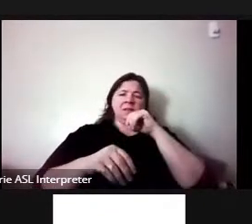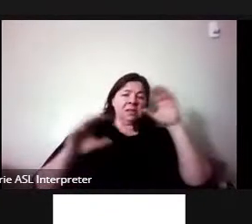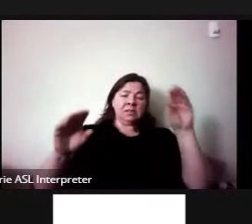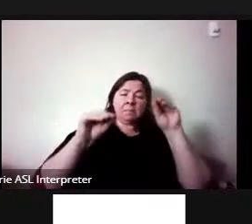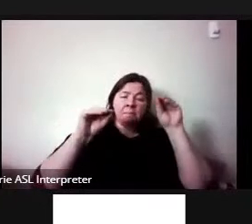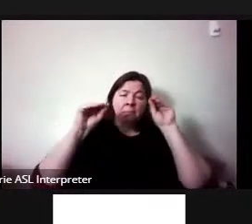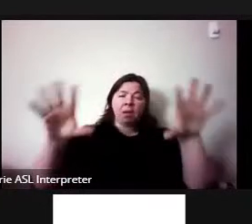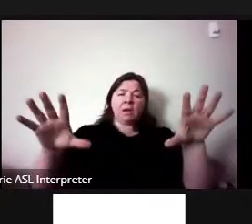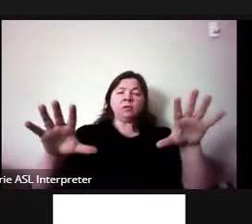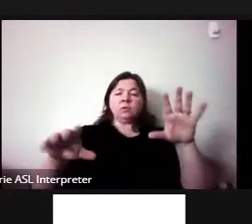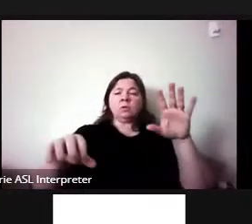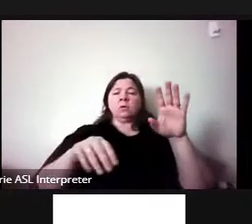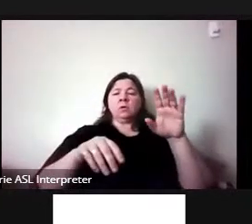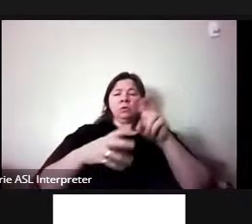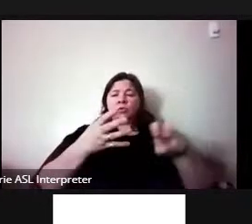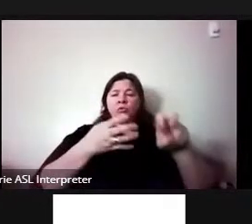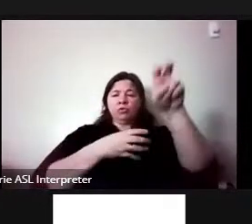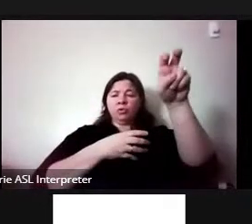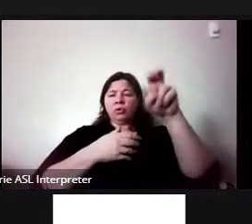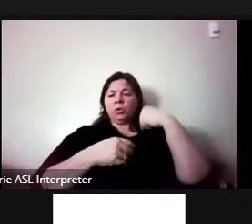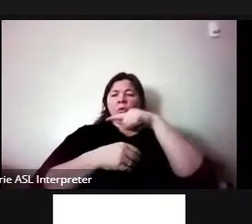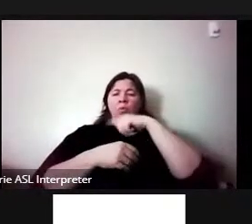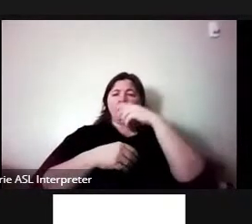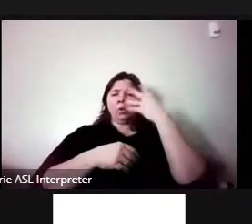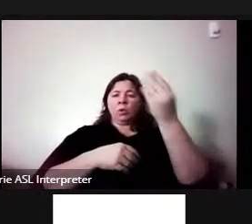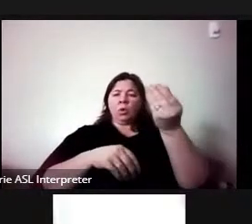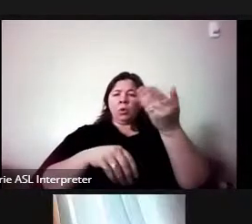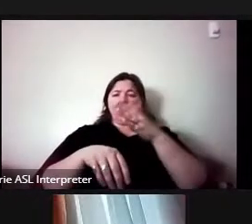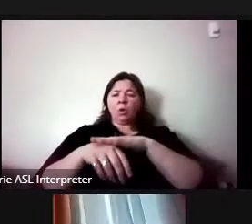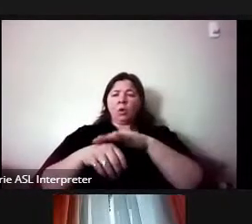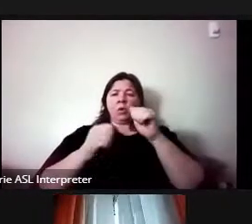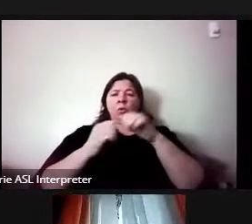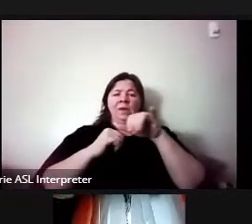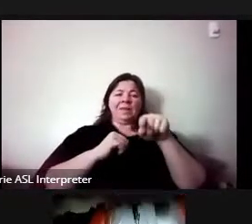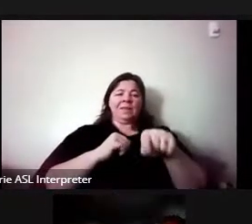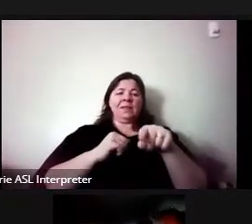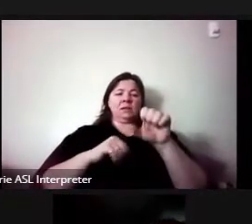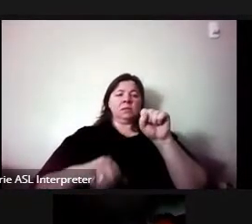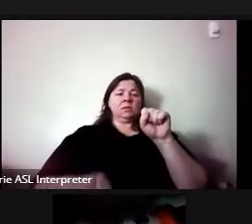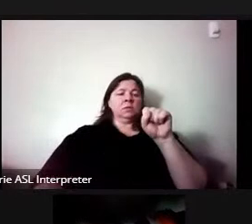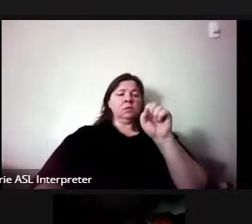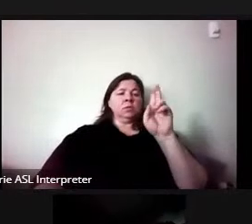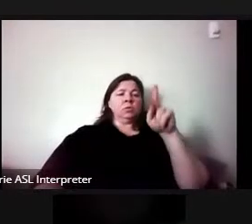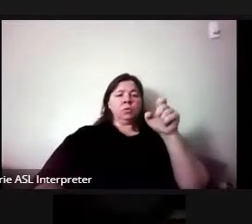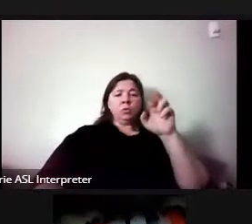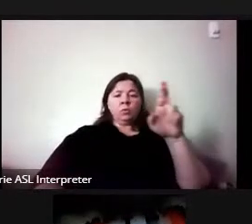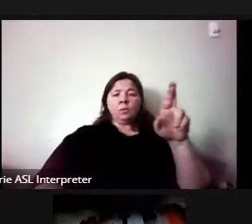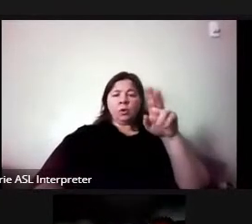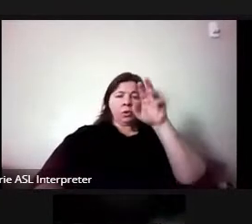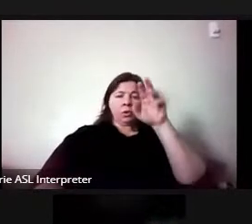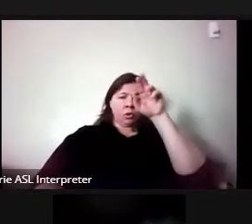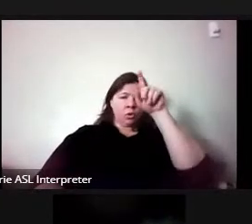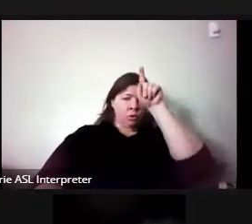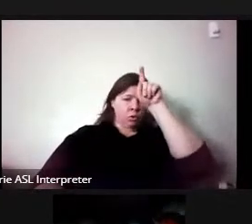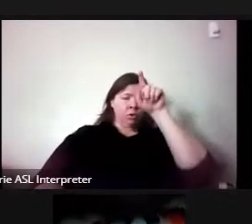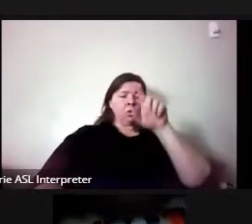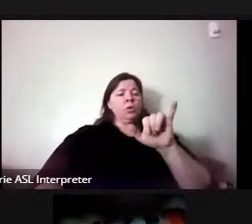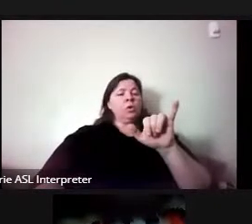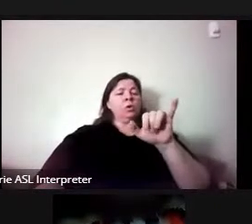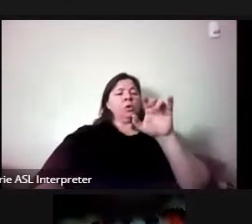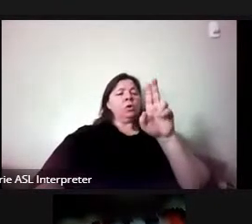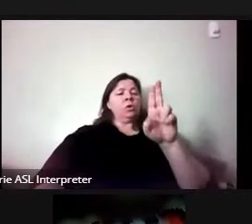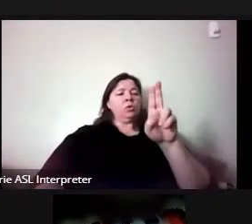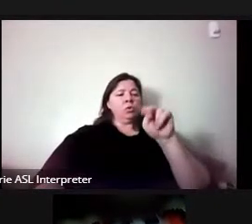magical, the magical journey that we are going on with this super unicorn company. And for those of you who don't know